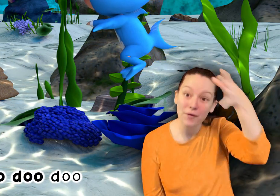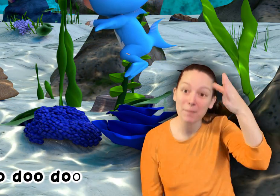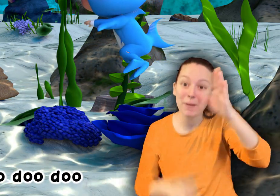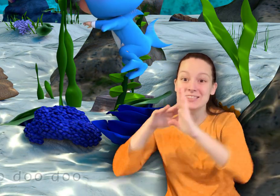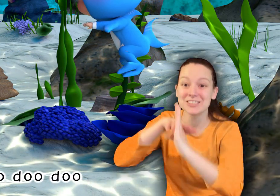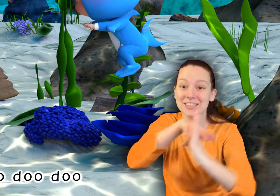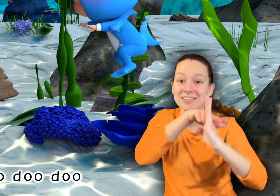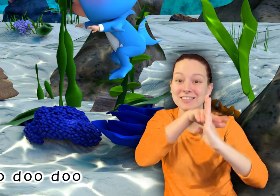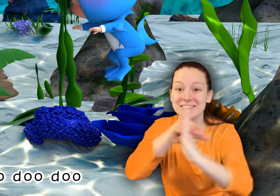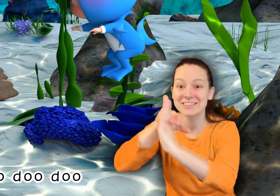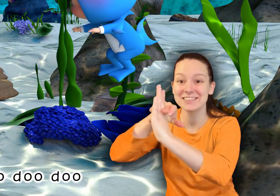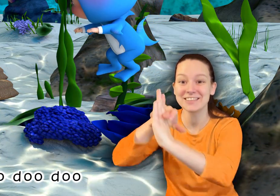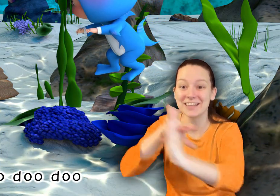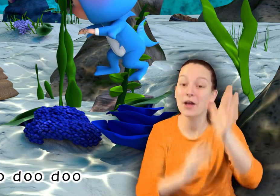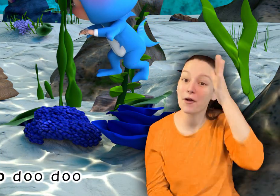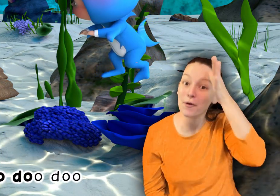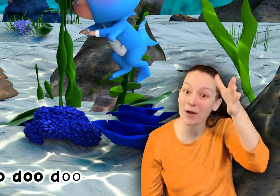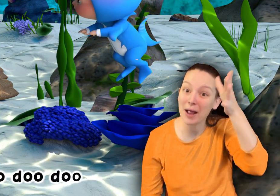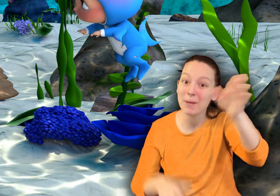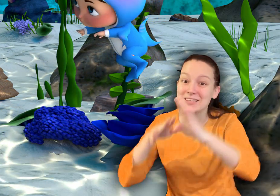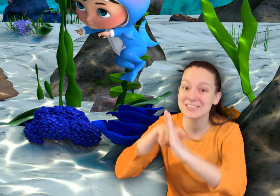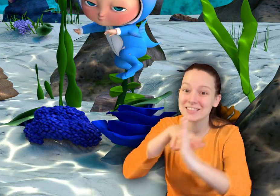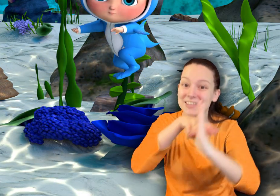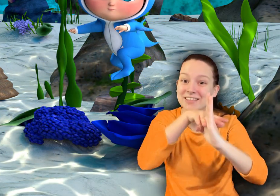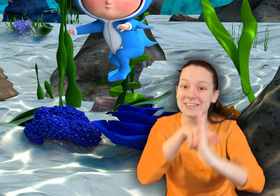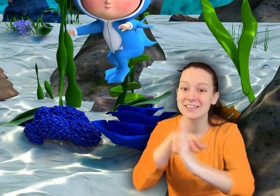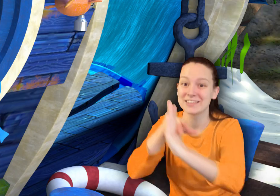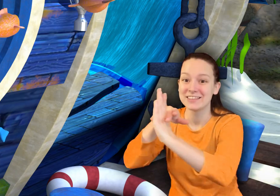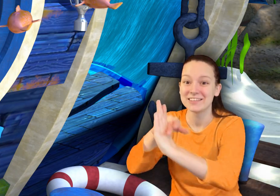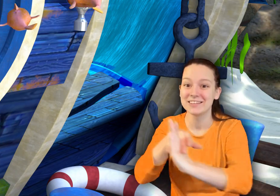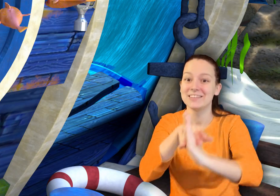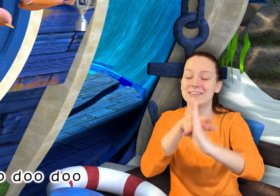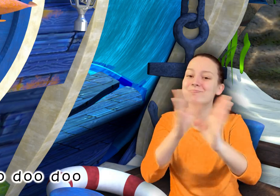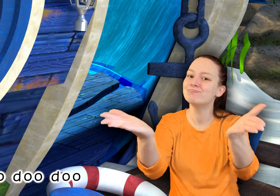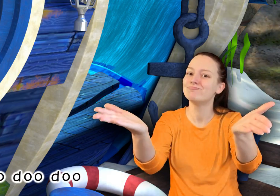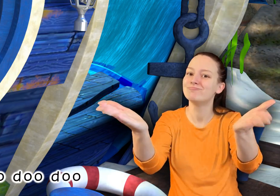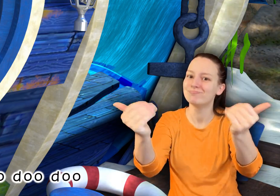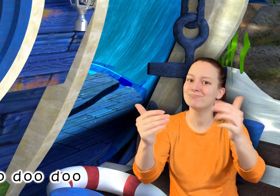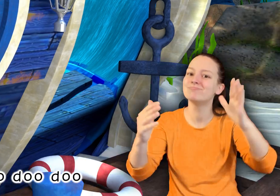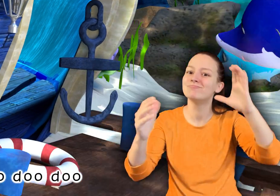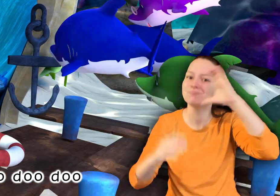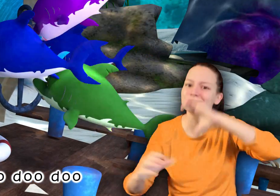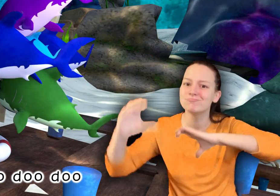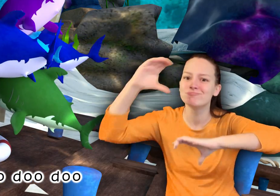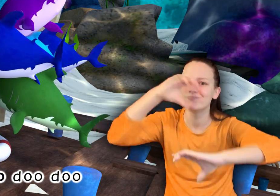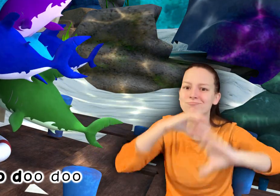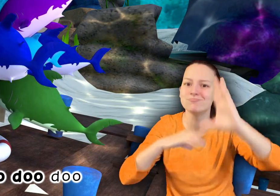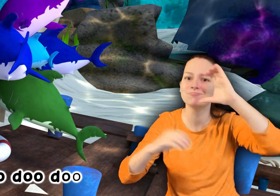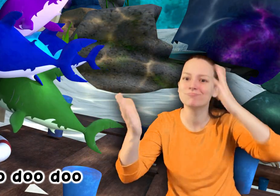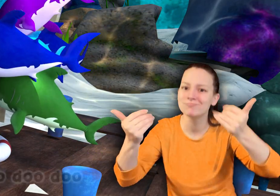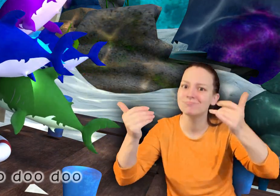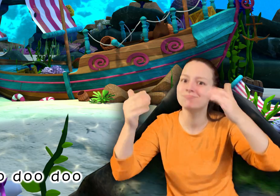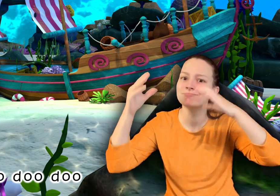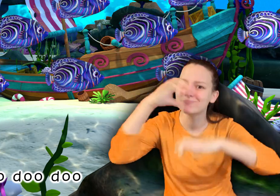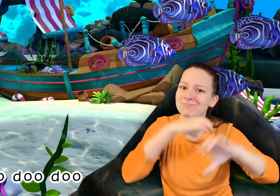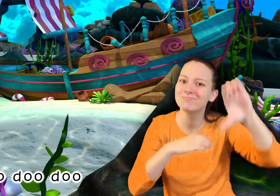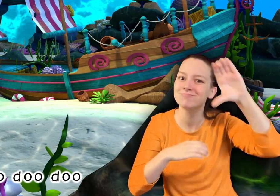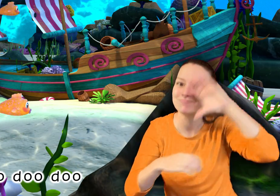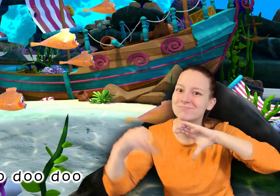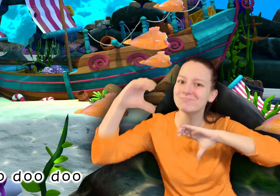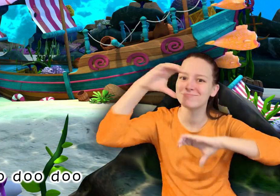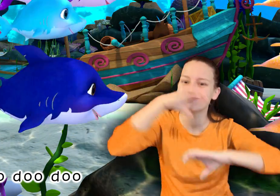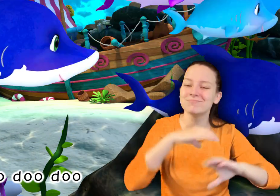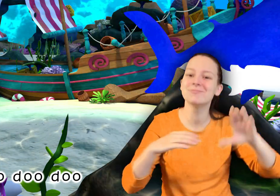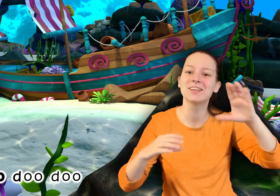doo do do do grandpa shark do doo do doo doo do grandpa shark Let's Go Hunt do do do do let's go